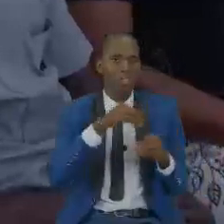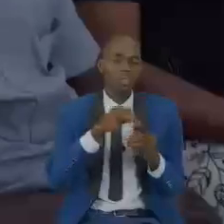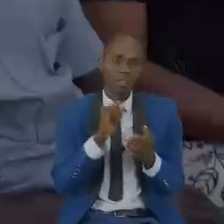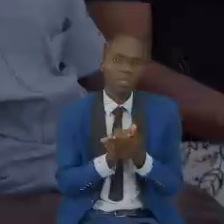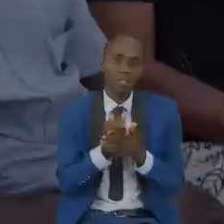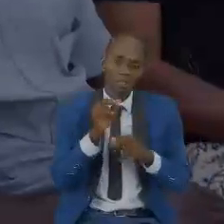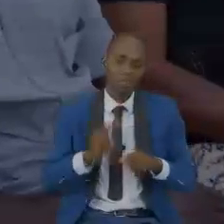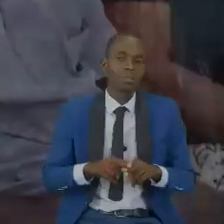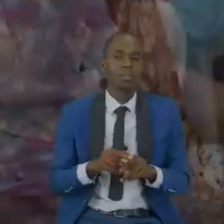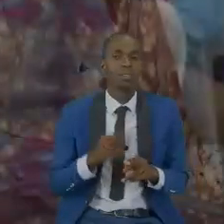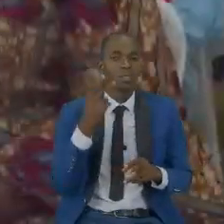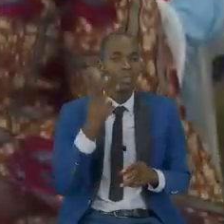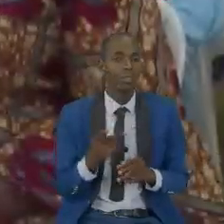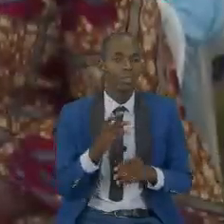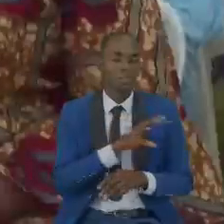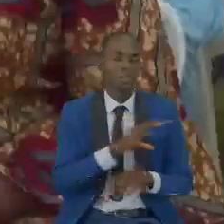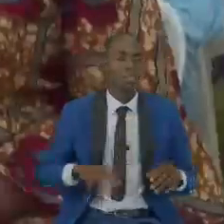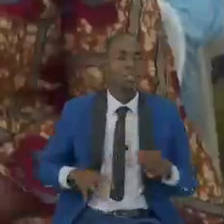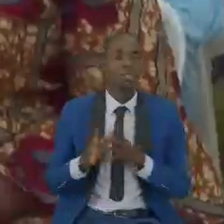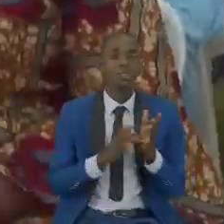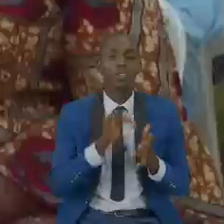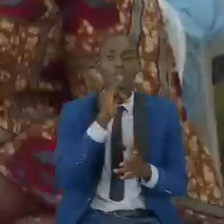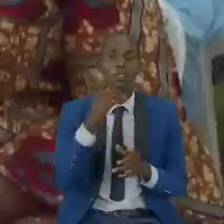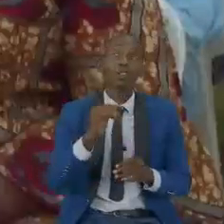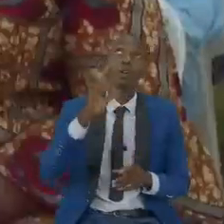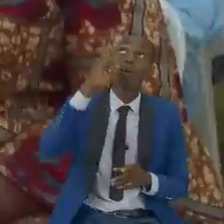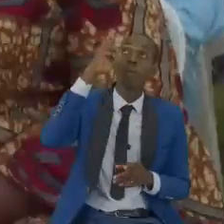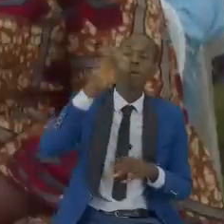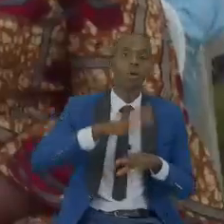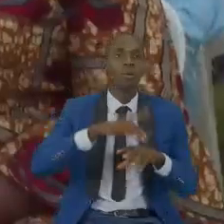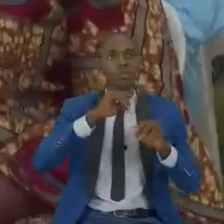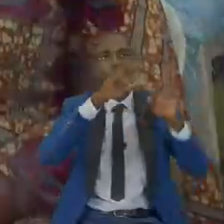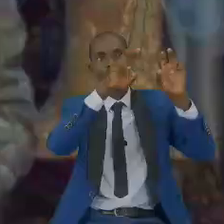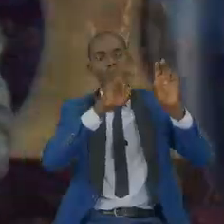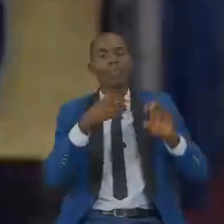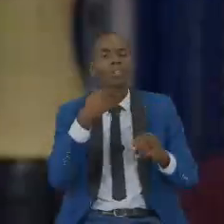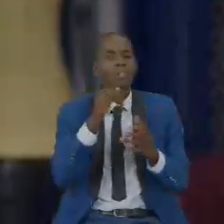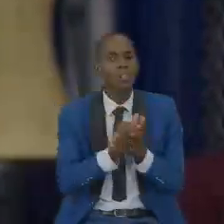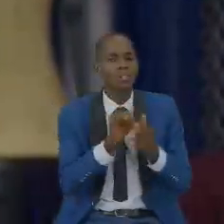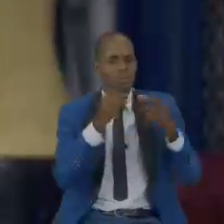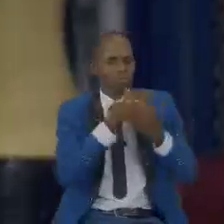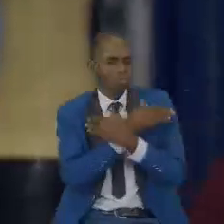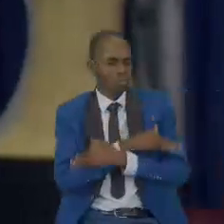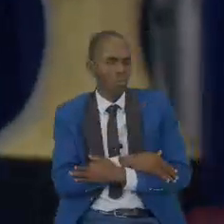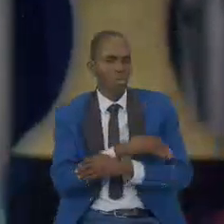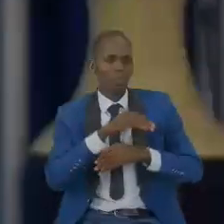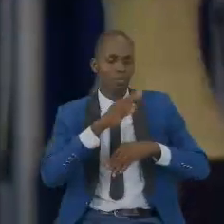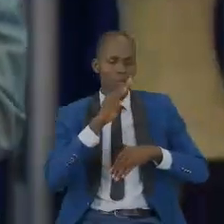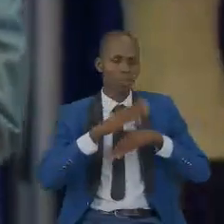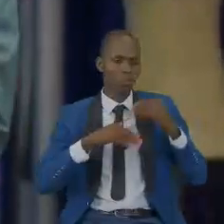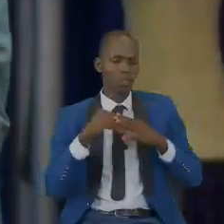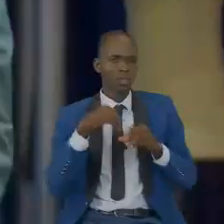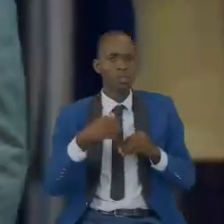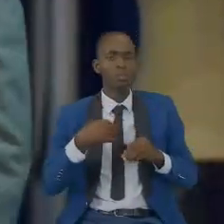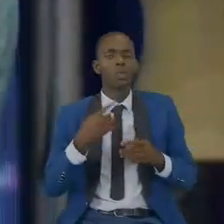Jesus Christ. He is the one on the throne. And he's saying, rest in me and relax in me. Come unto me, all